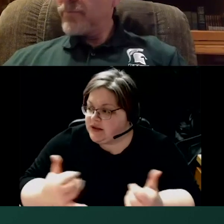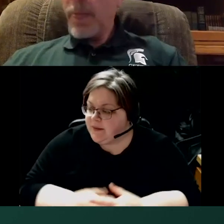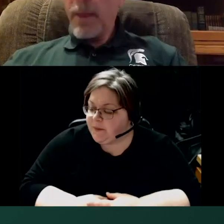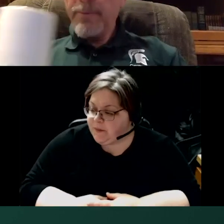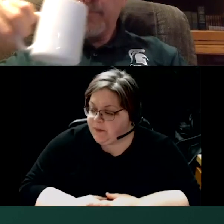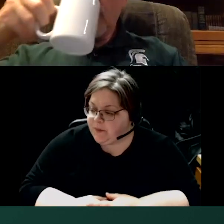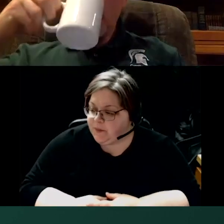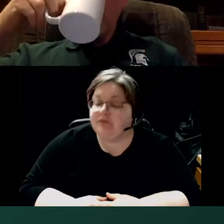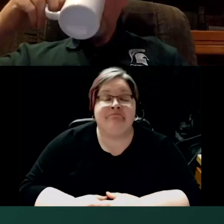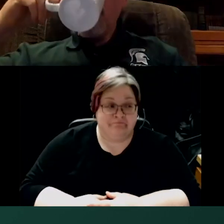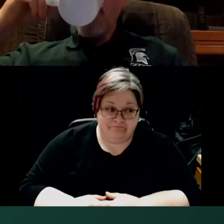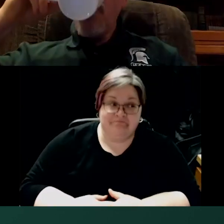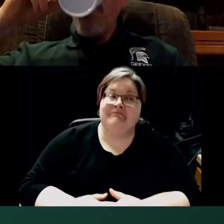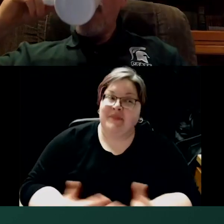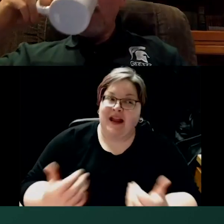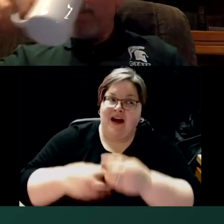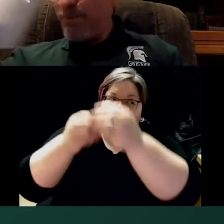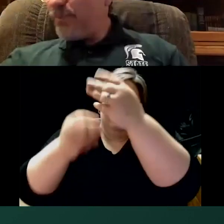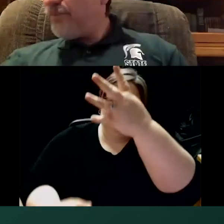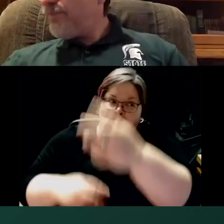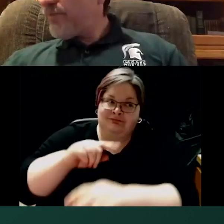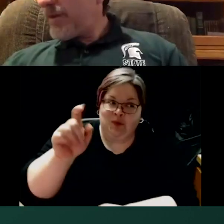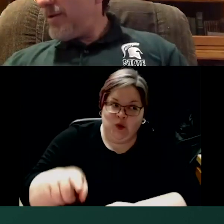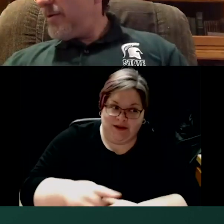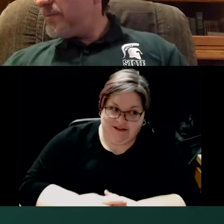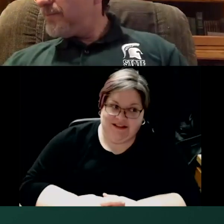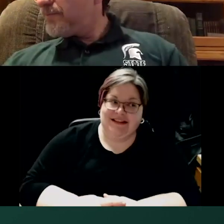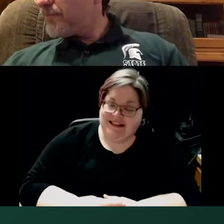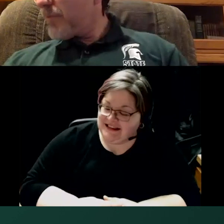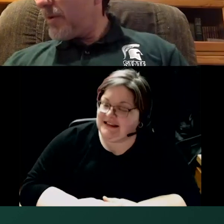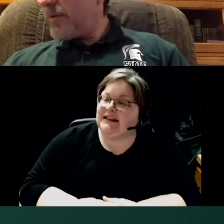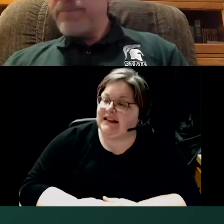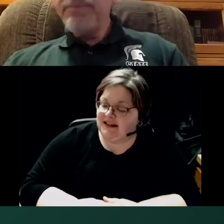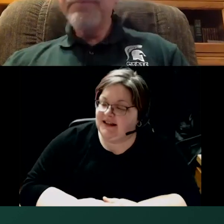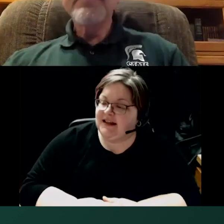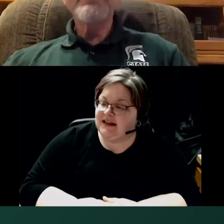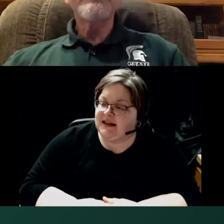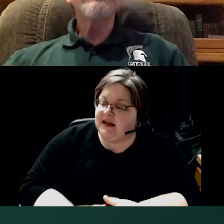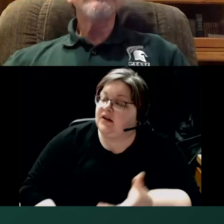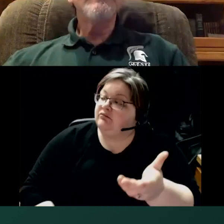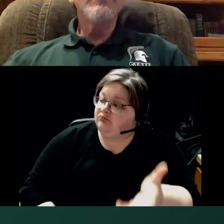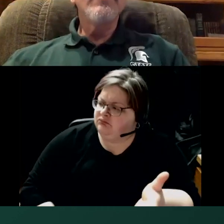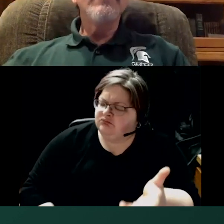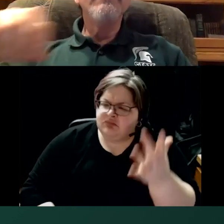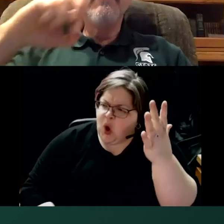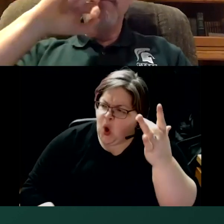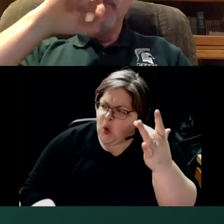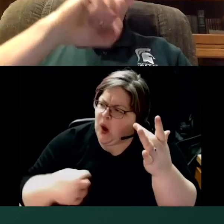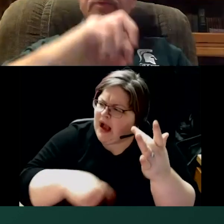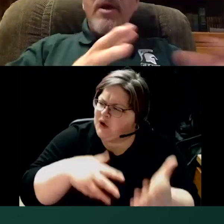Well, we have a lot. um, let's start with this one. Why do we study the